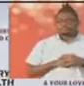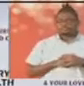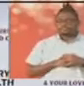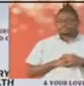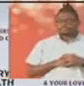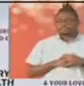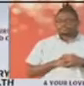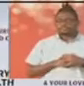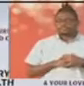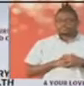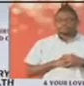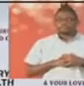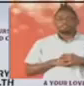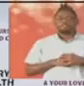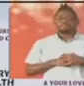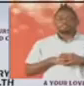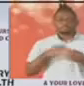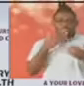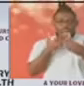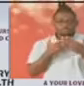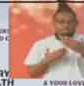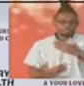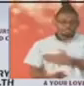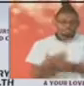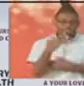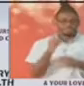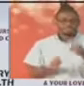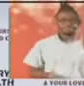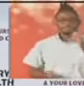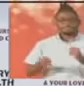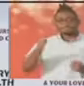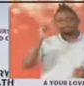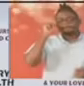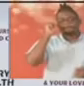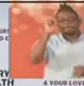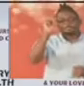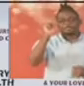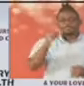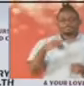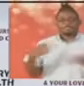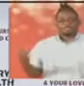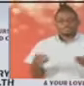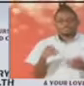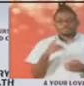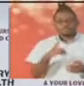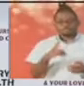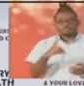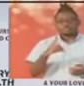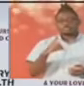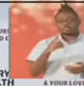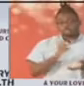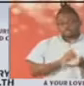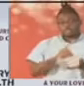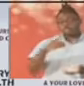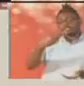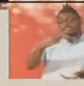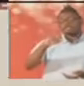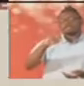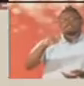Good morning Trinidad and Tobago. Good morning, Dr. Avery Hines. Good morning, Mr. Roshan Siram